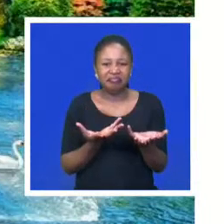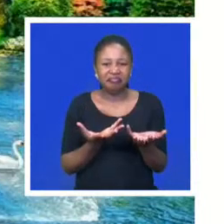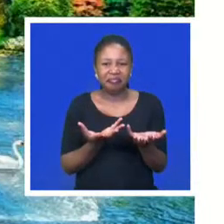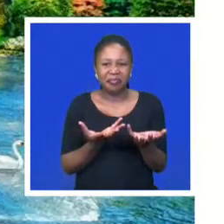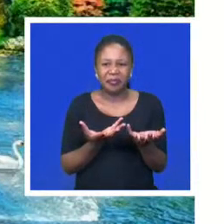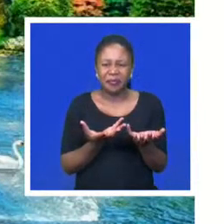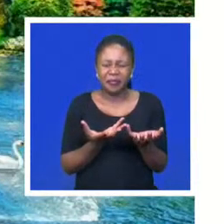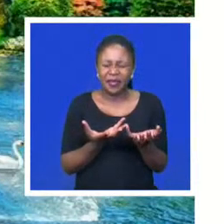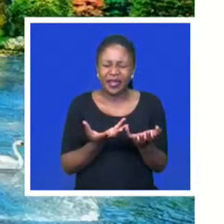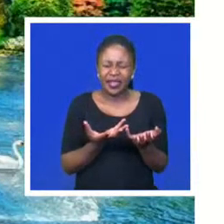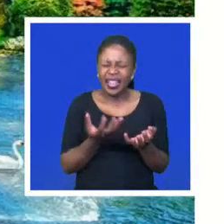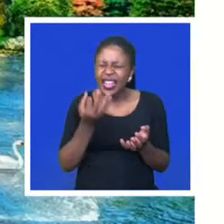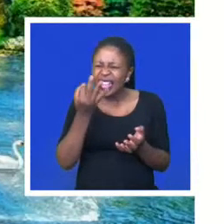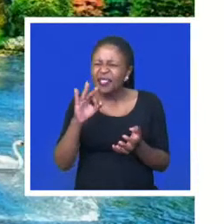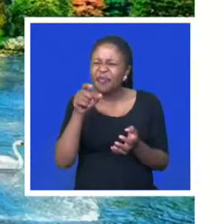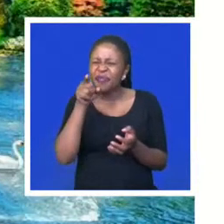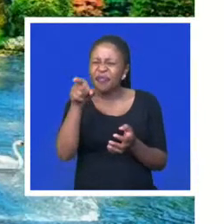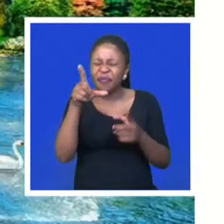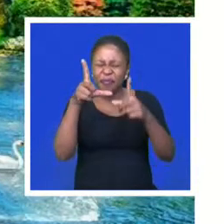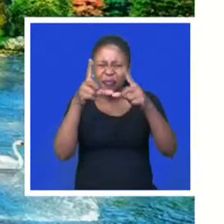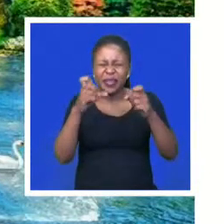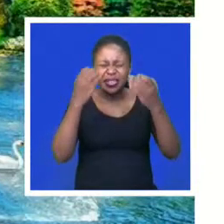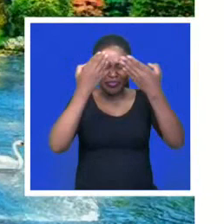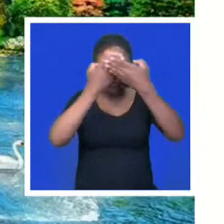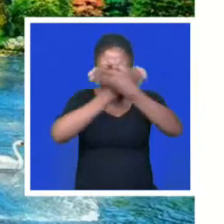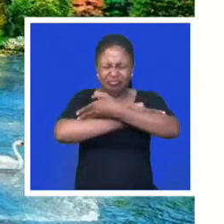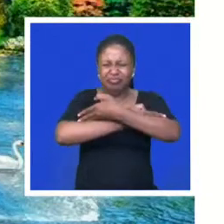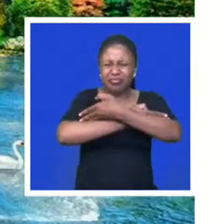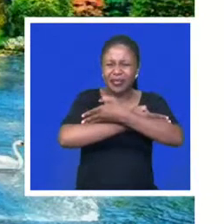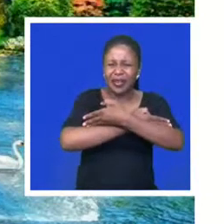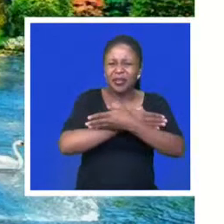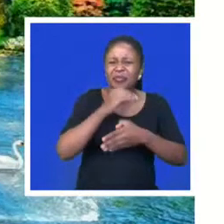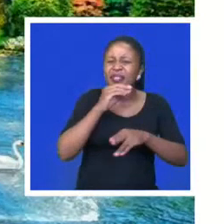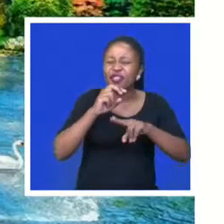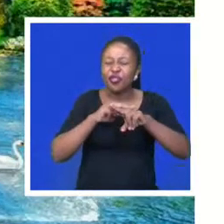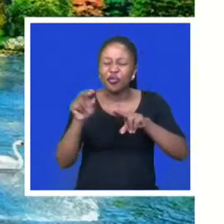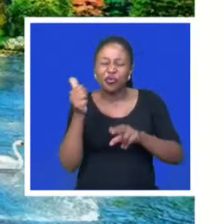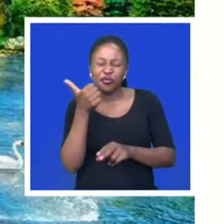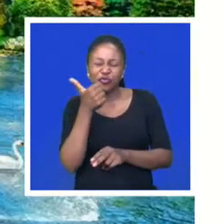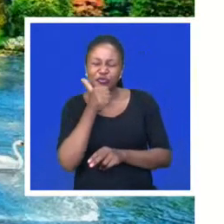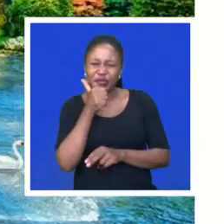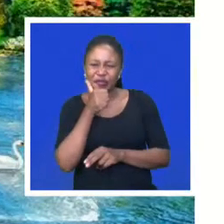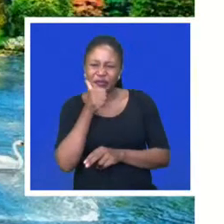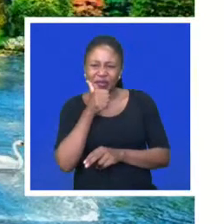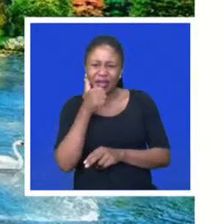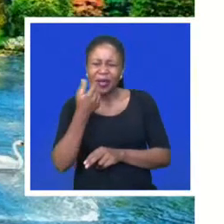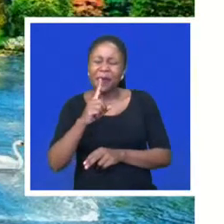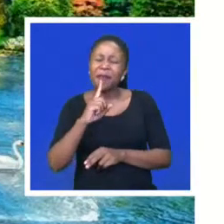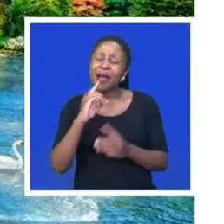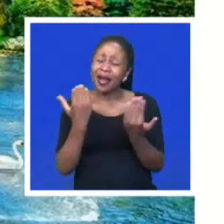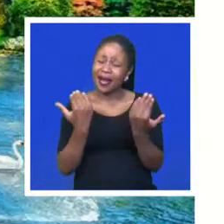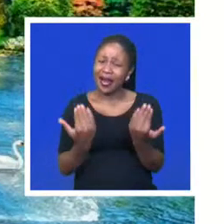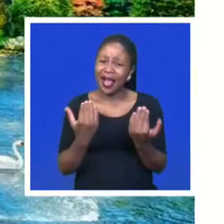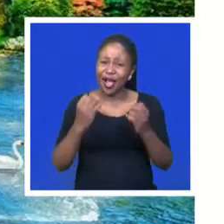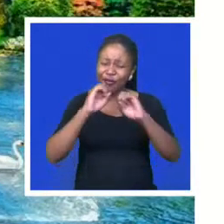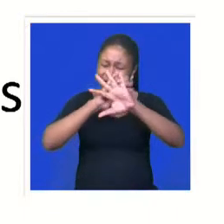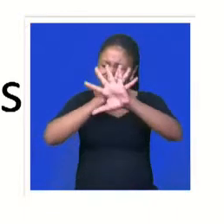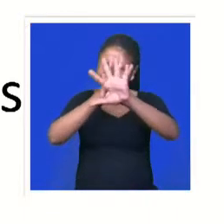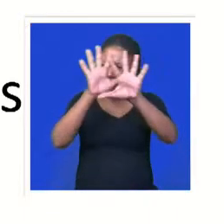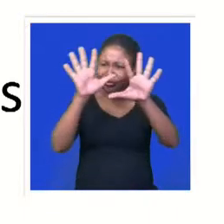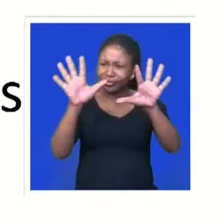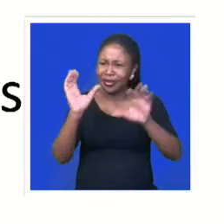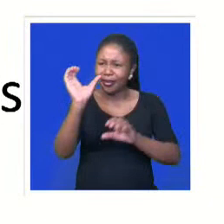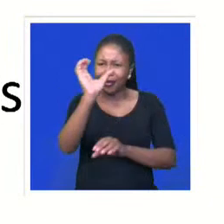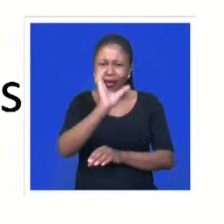there was no light. The light made us to see how beautiful the